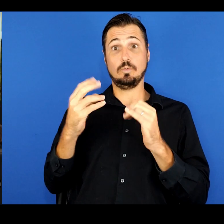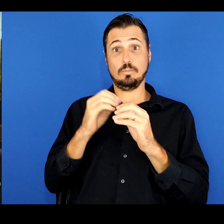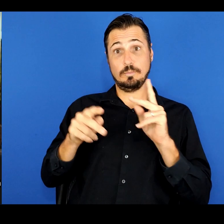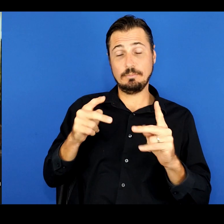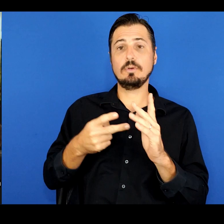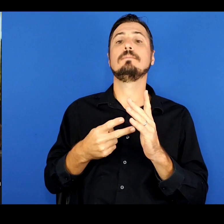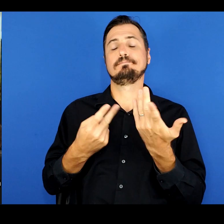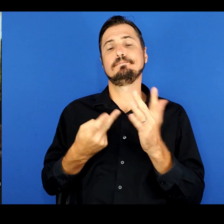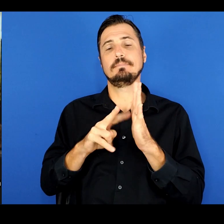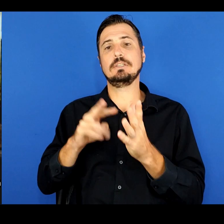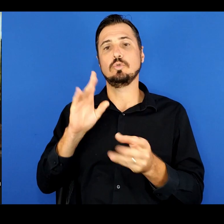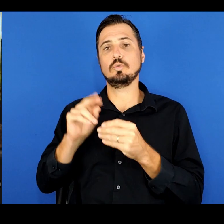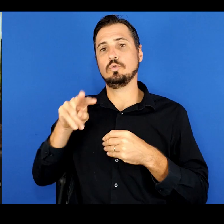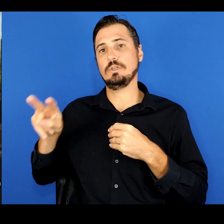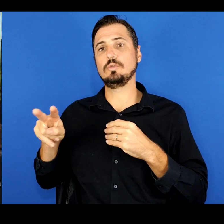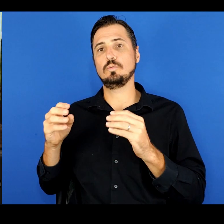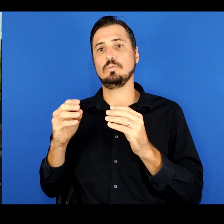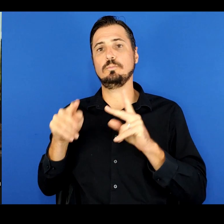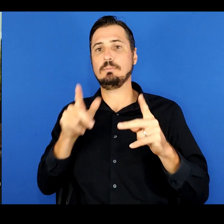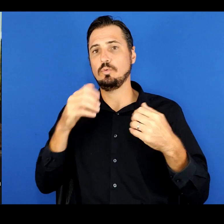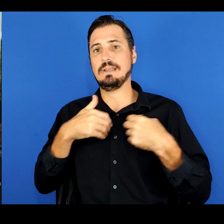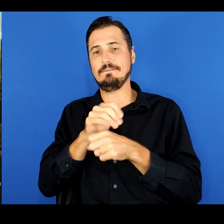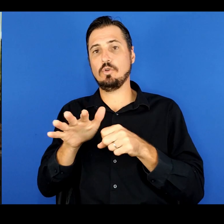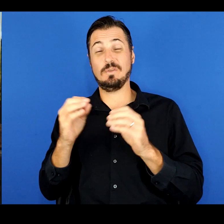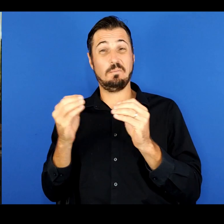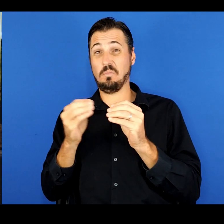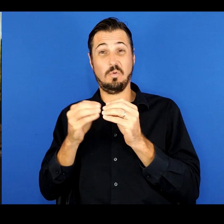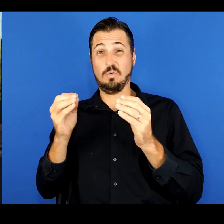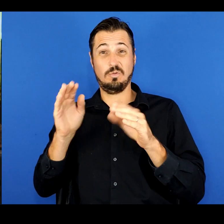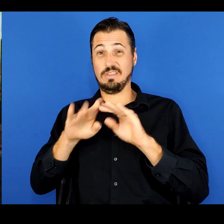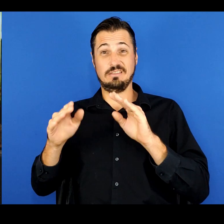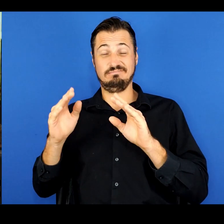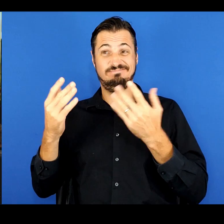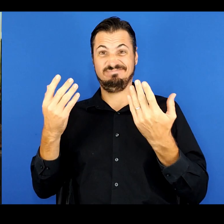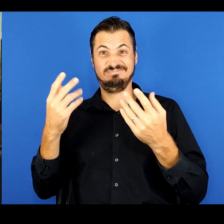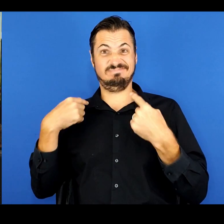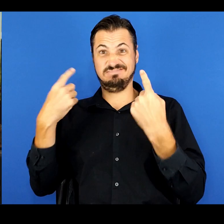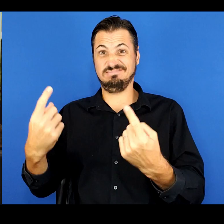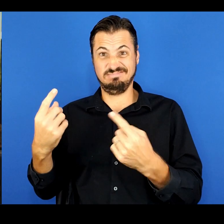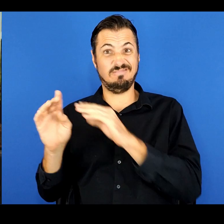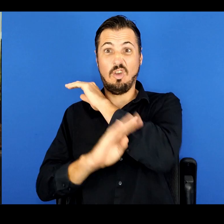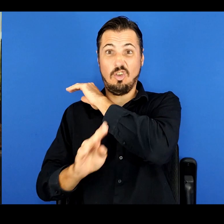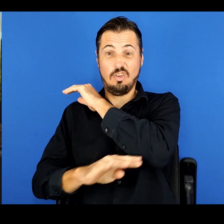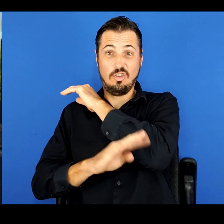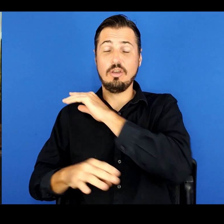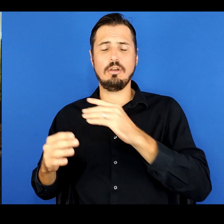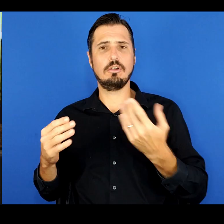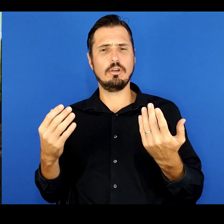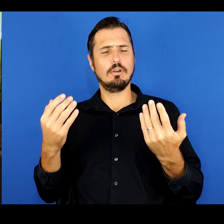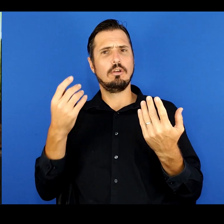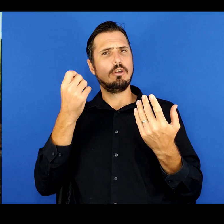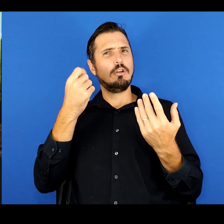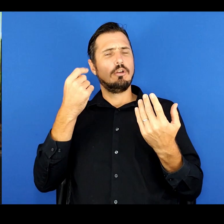to 22 cases, more than we have seen since last fall. These active cases are different from what we've seen in the past, in